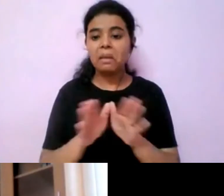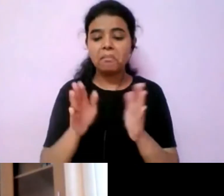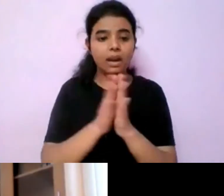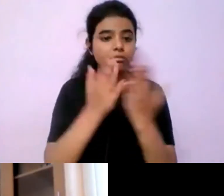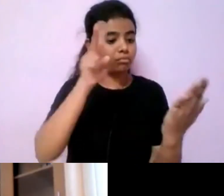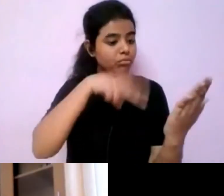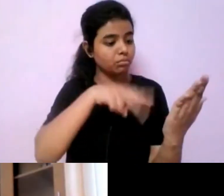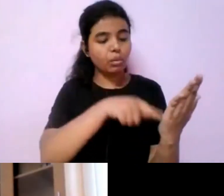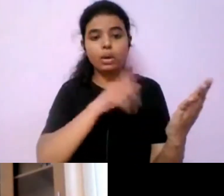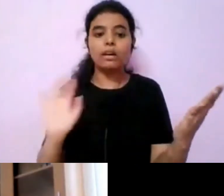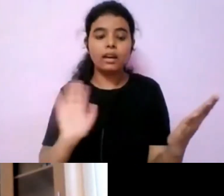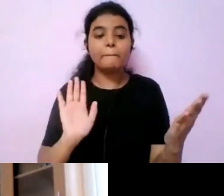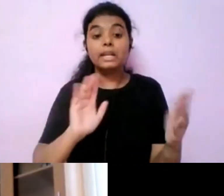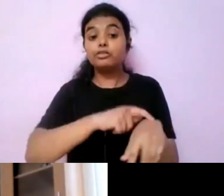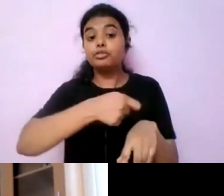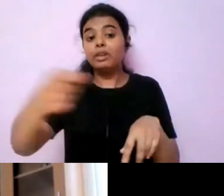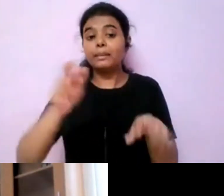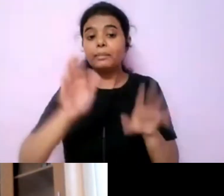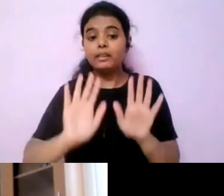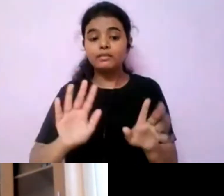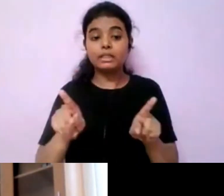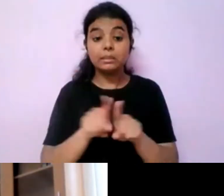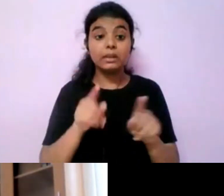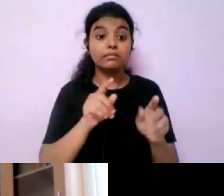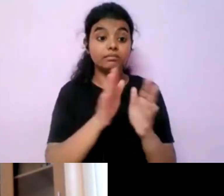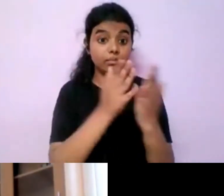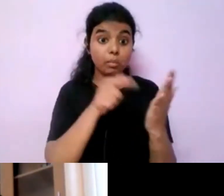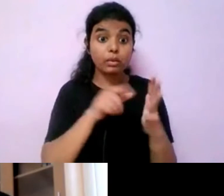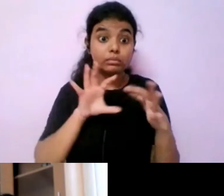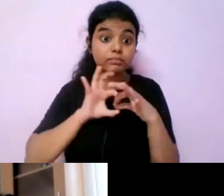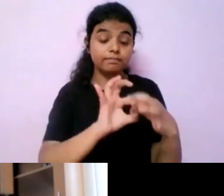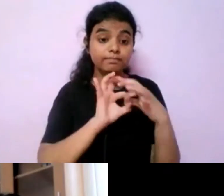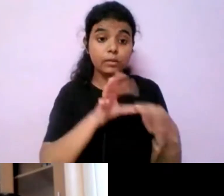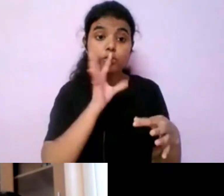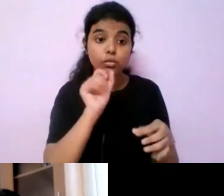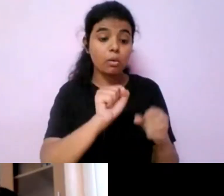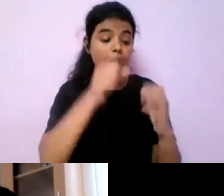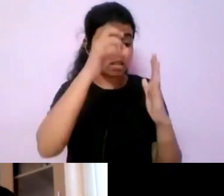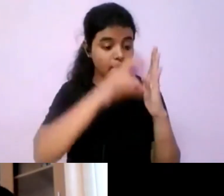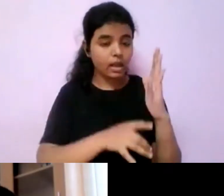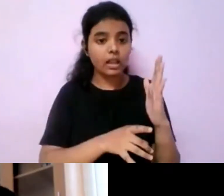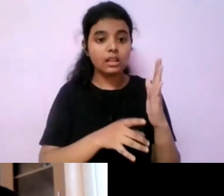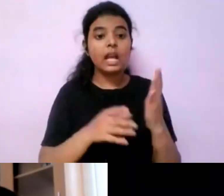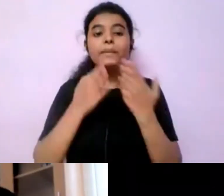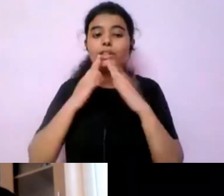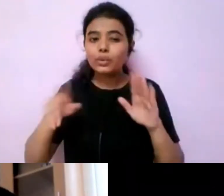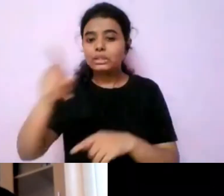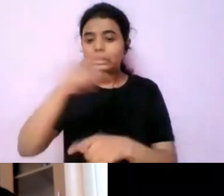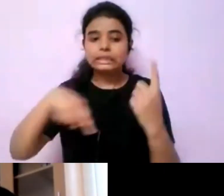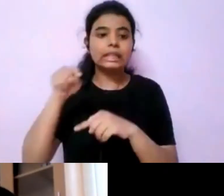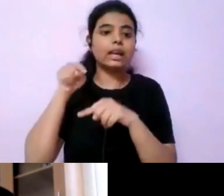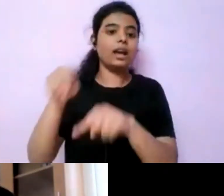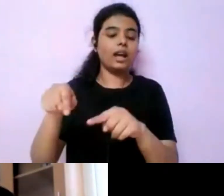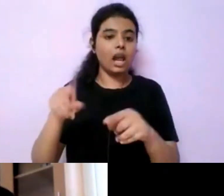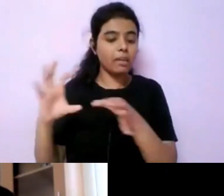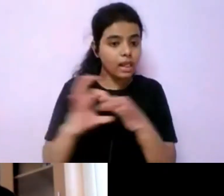Foucault's work, to start to critically engage with Foucault. And it's a very difficult, as a student, it's very difficult to start engaging